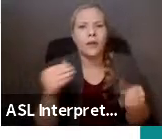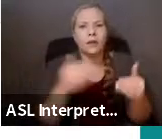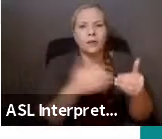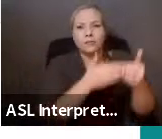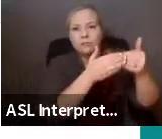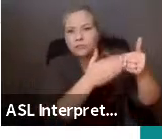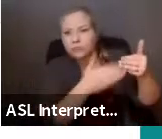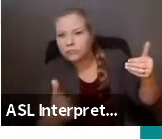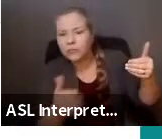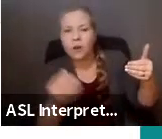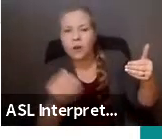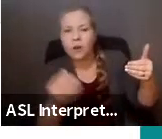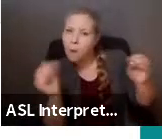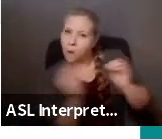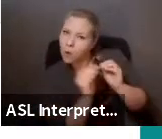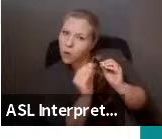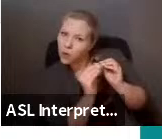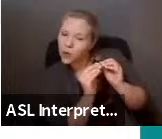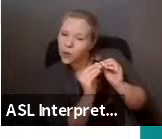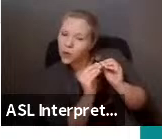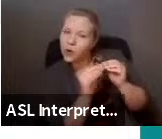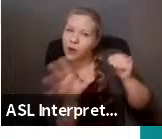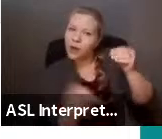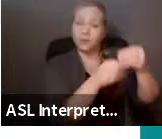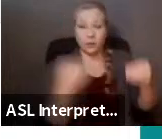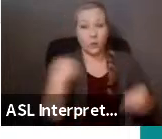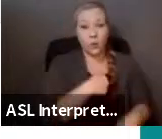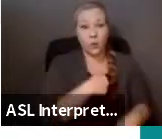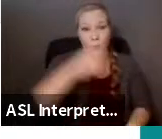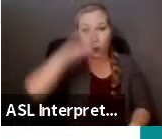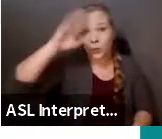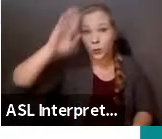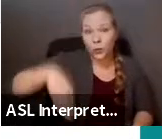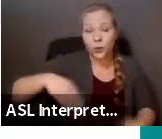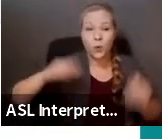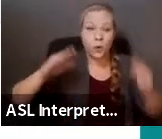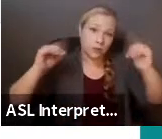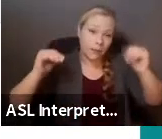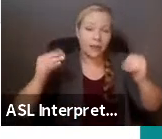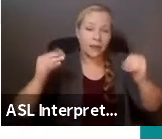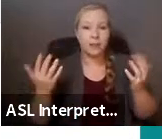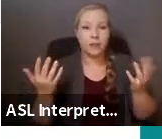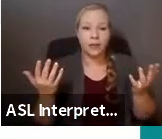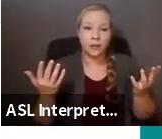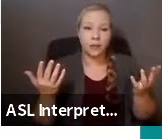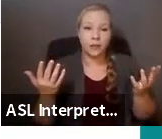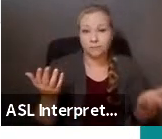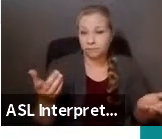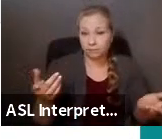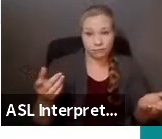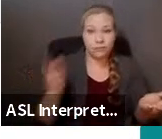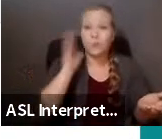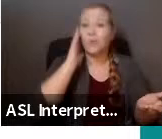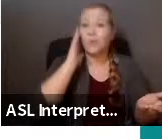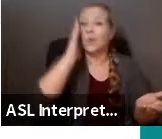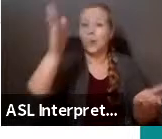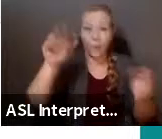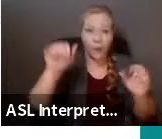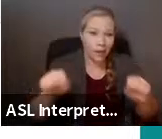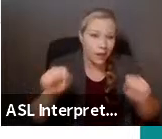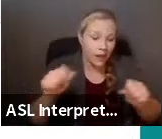again, we know there are likely to be some great improvements to the